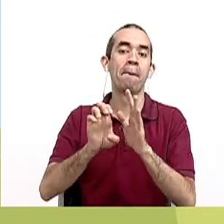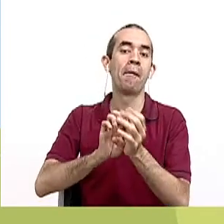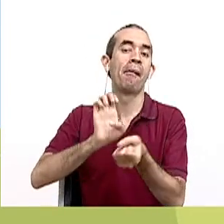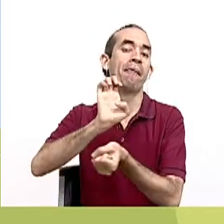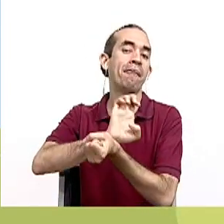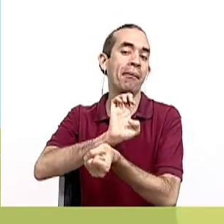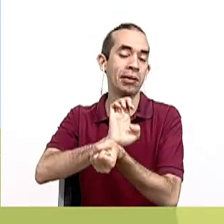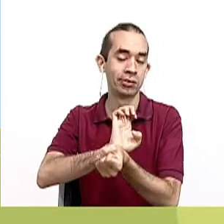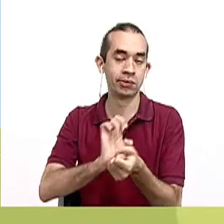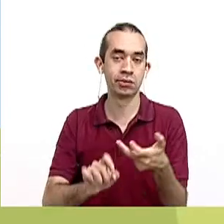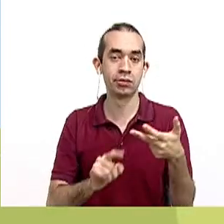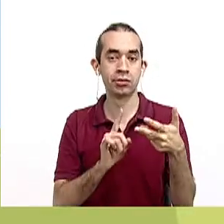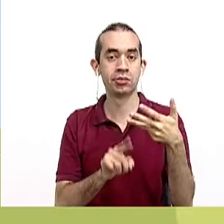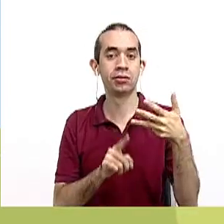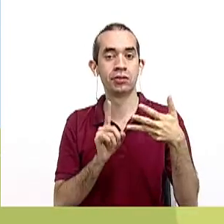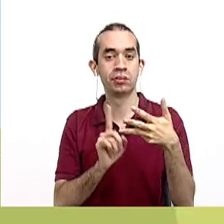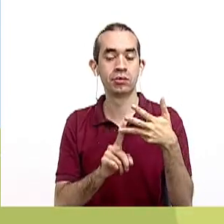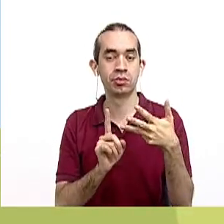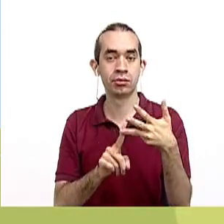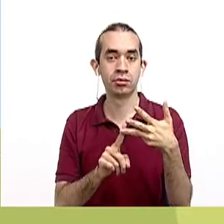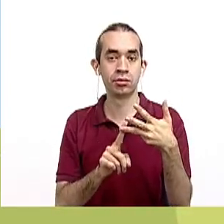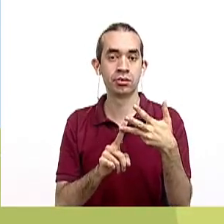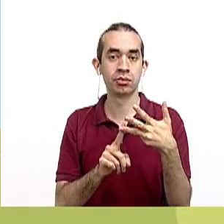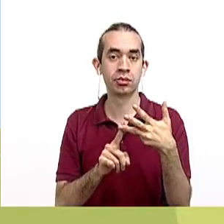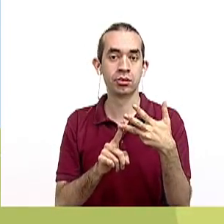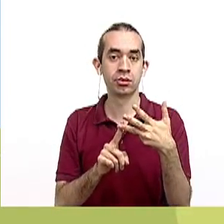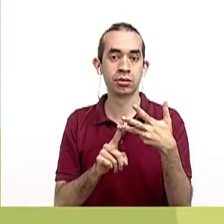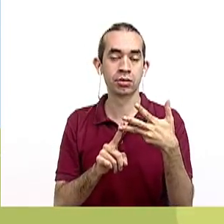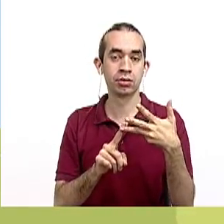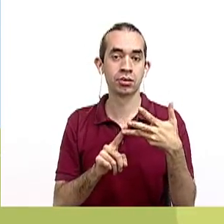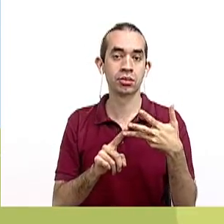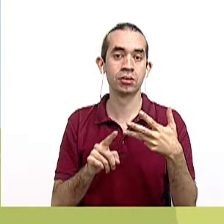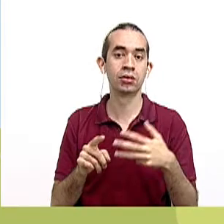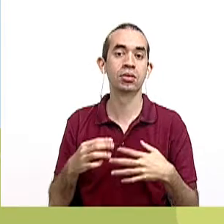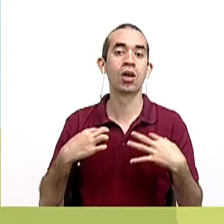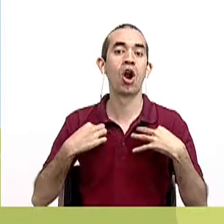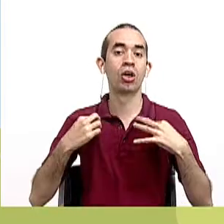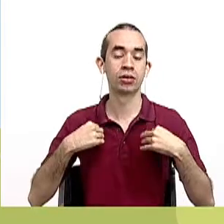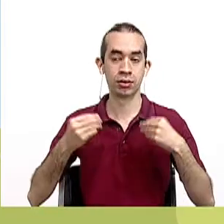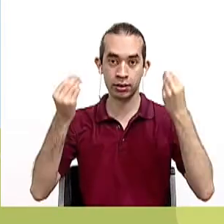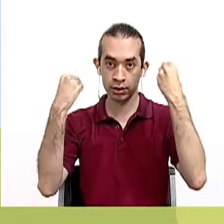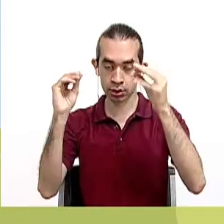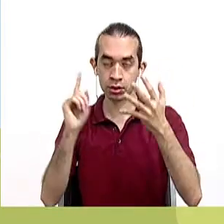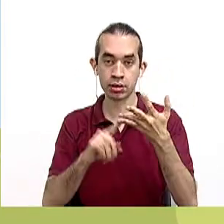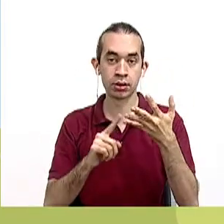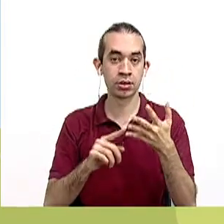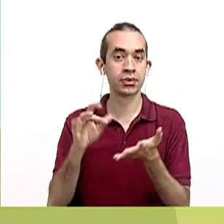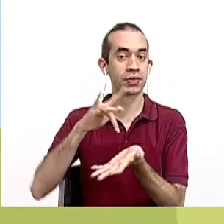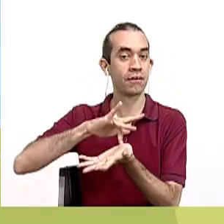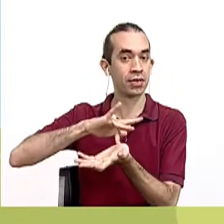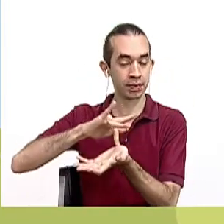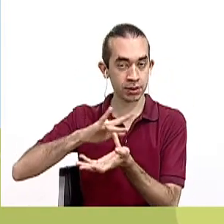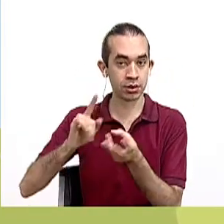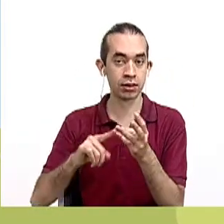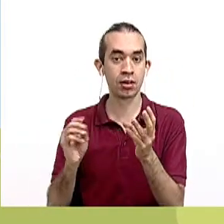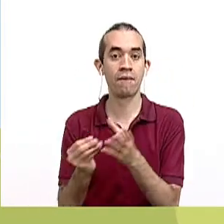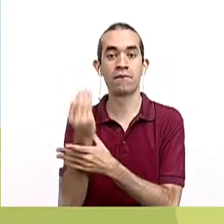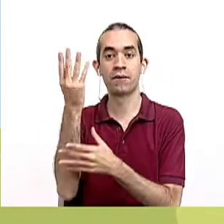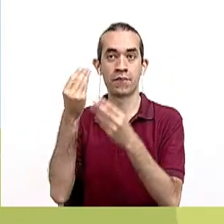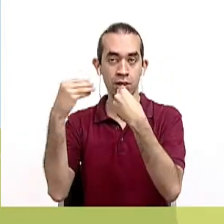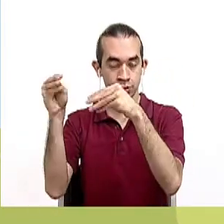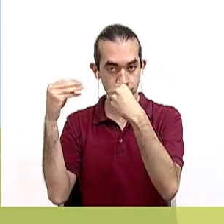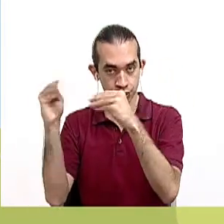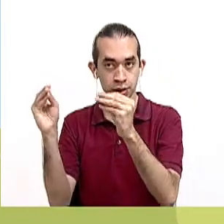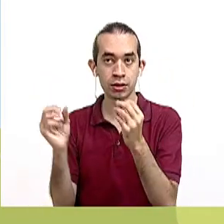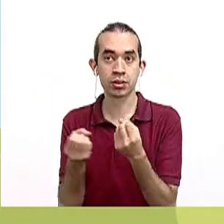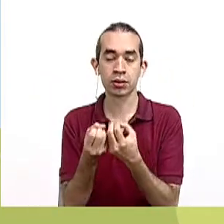example. We can find a clothing store, a drugstore, a flower shop, and